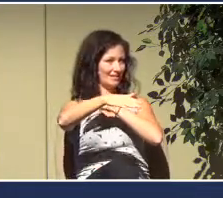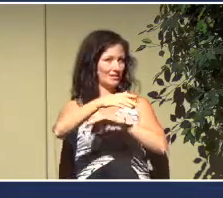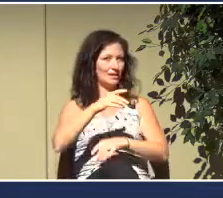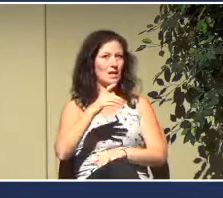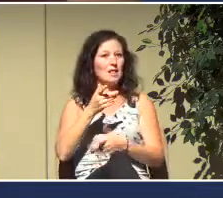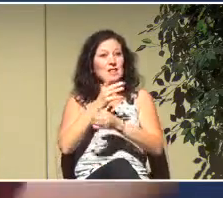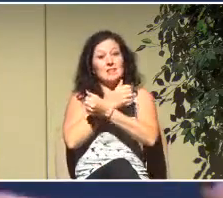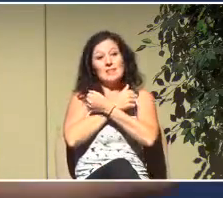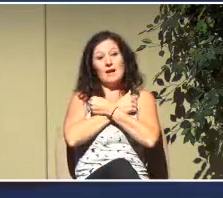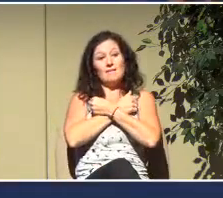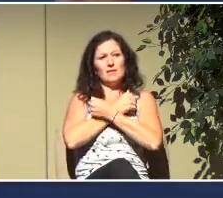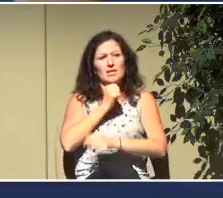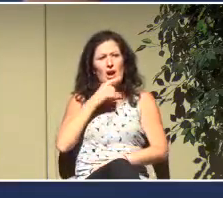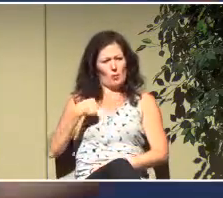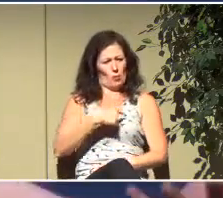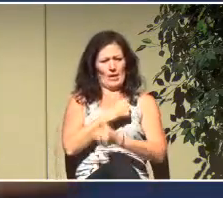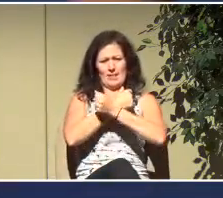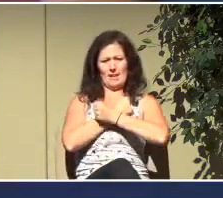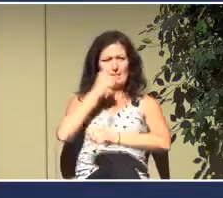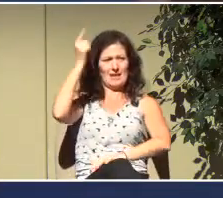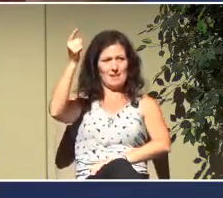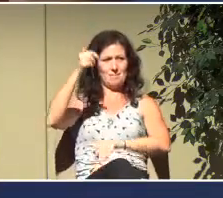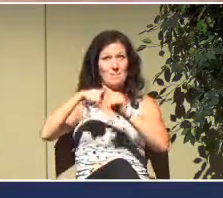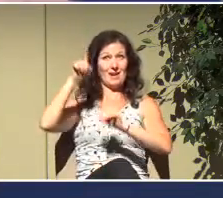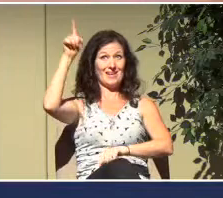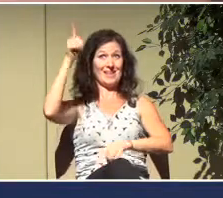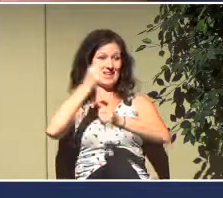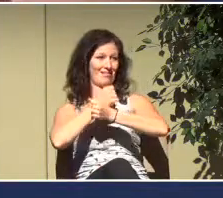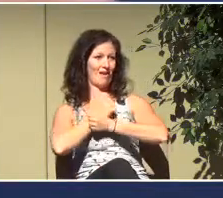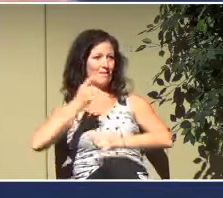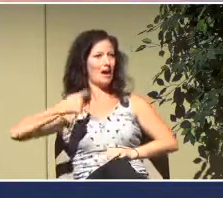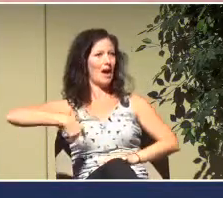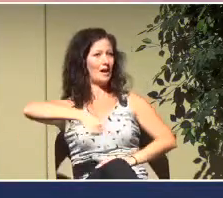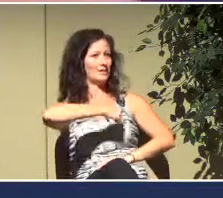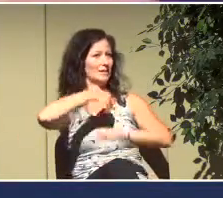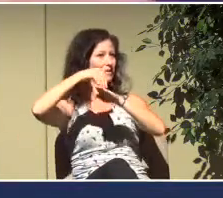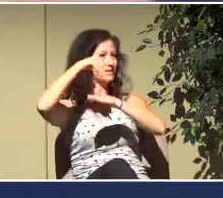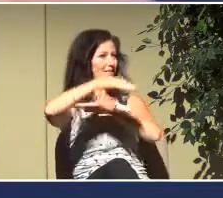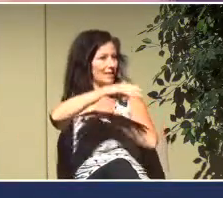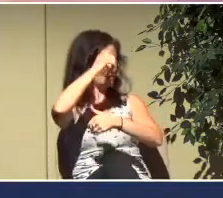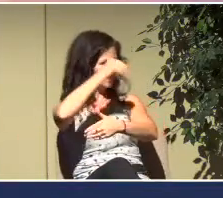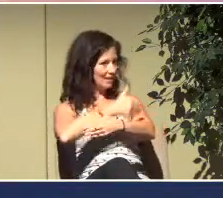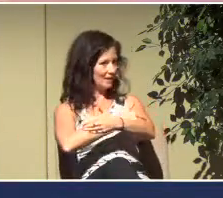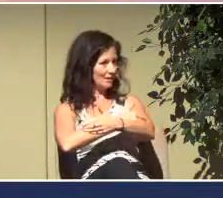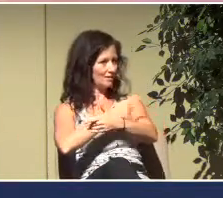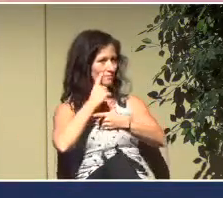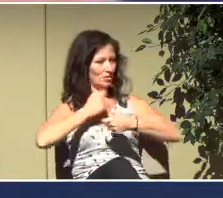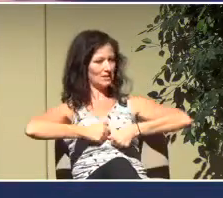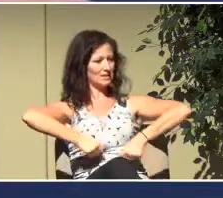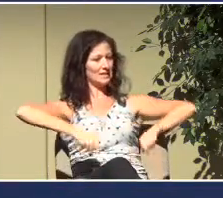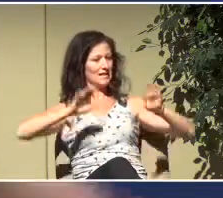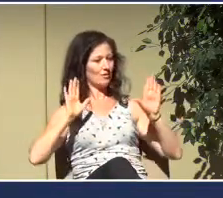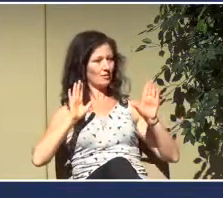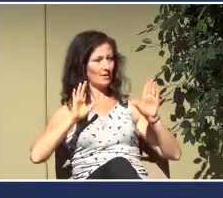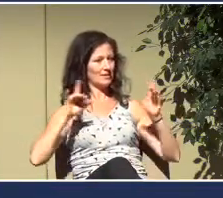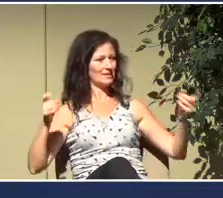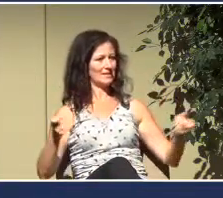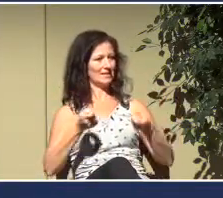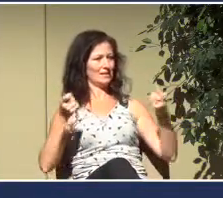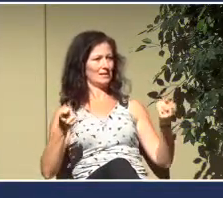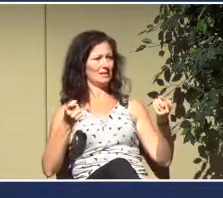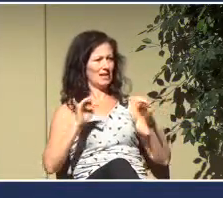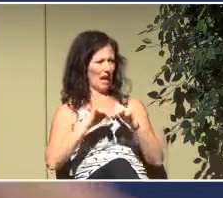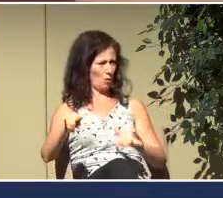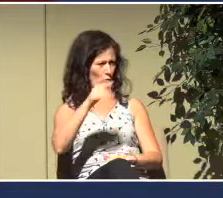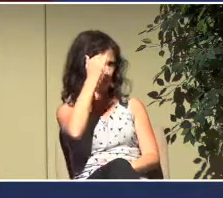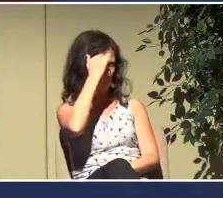love God, but that he loved us and sent his Son as an atoning sacrifice for our sins, Jesus on the cross. How do you know your Heavenly Father